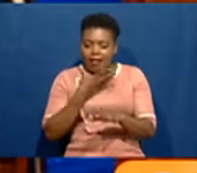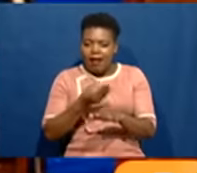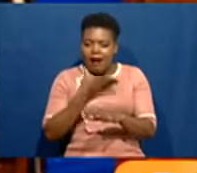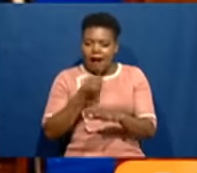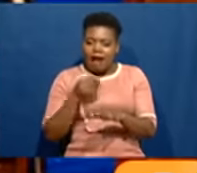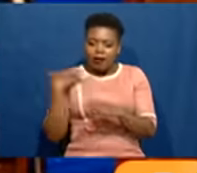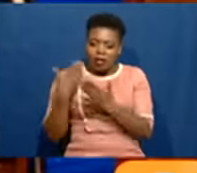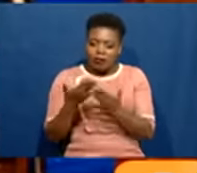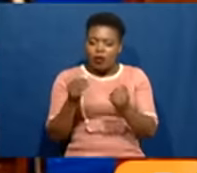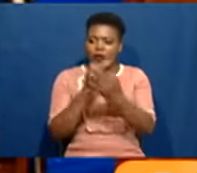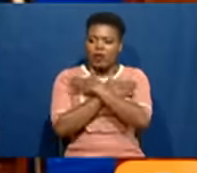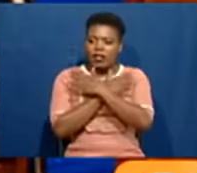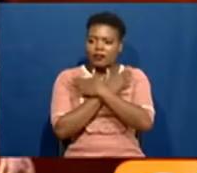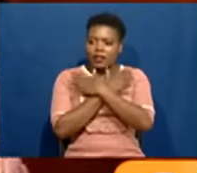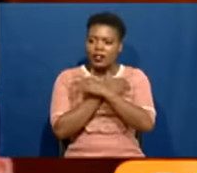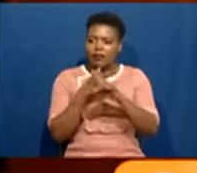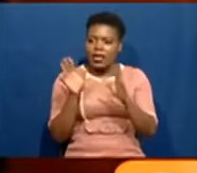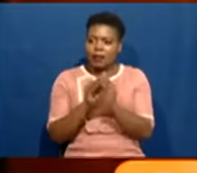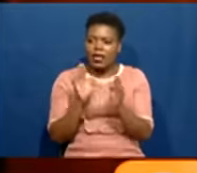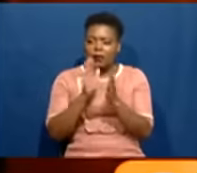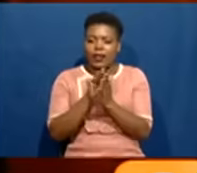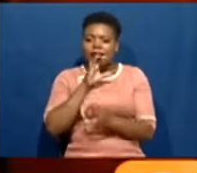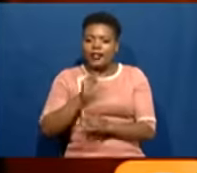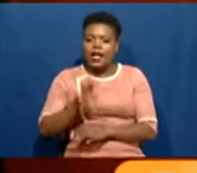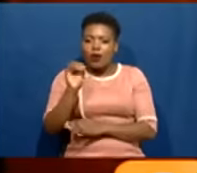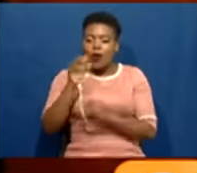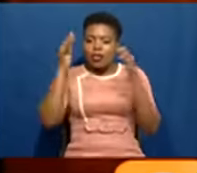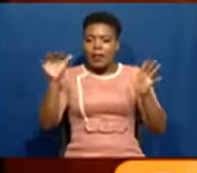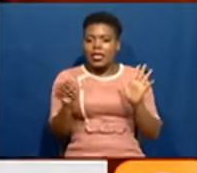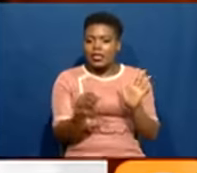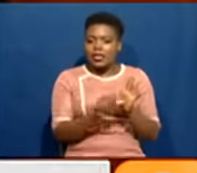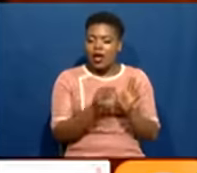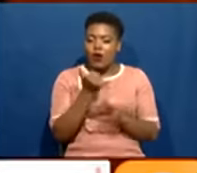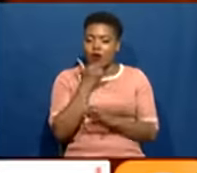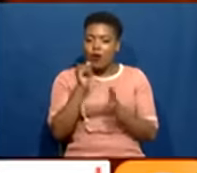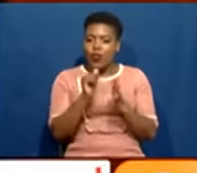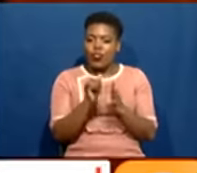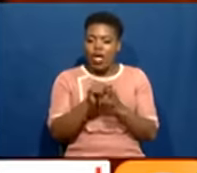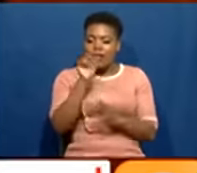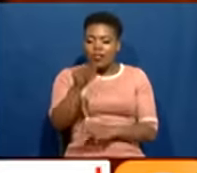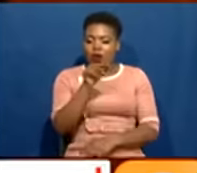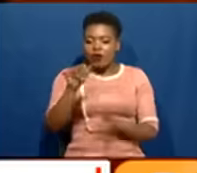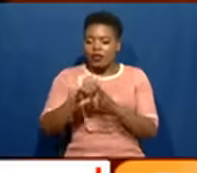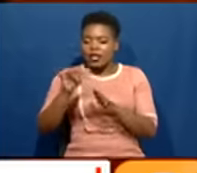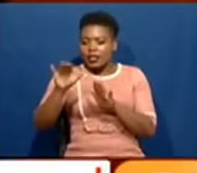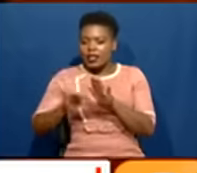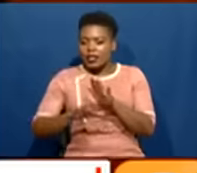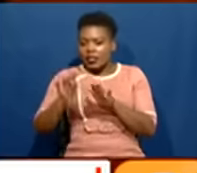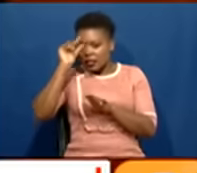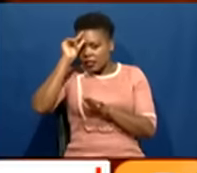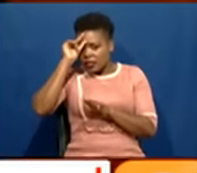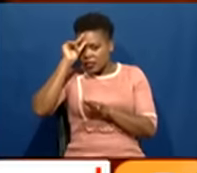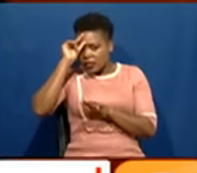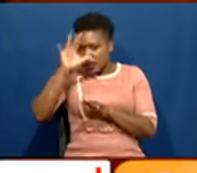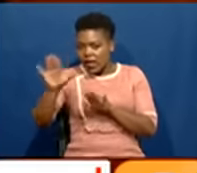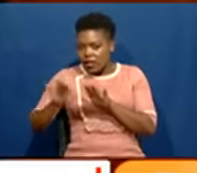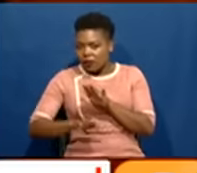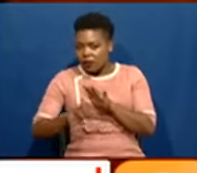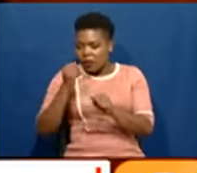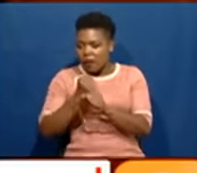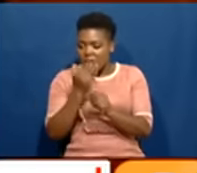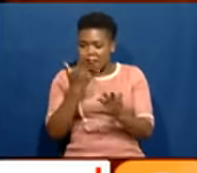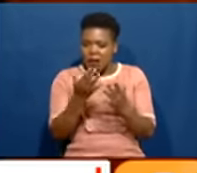but has never met the son. The biggest mistake that Dr. Deputy Governor made, he may